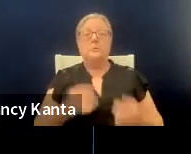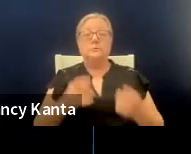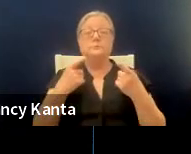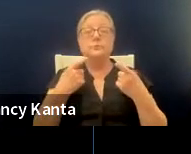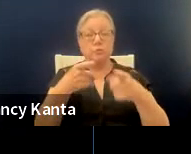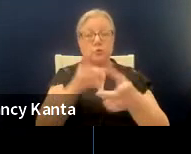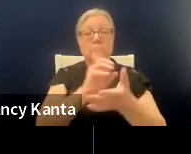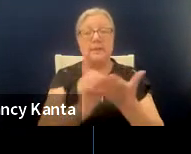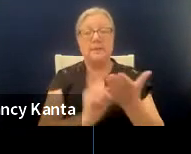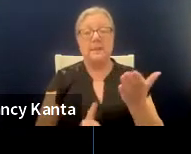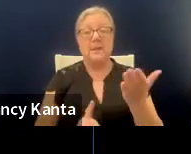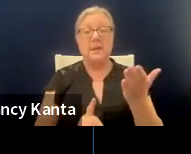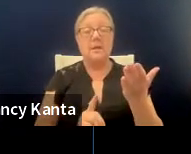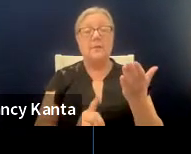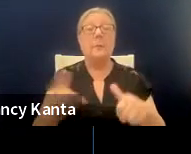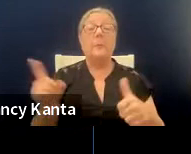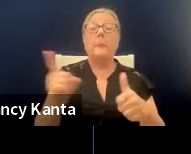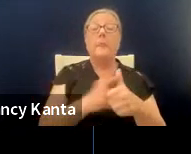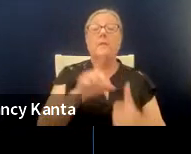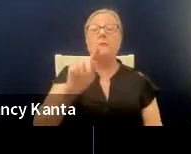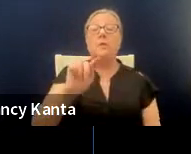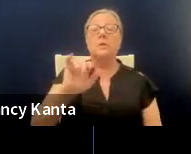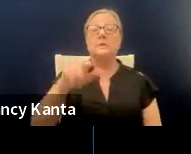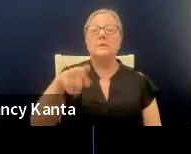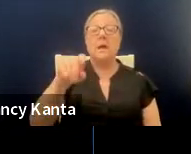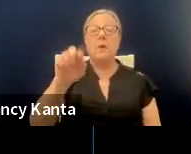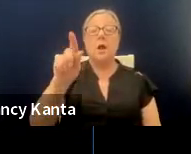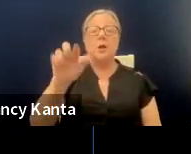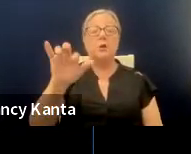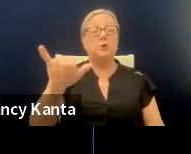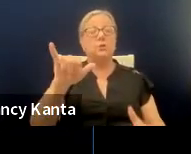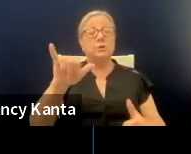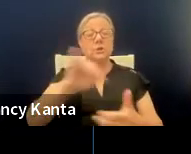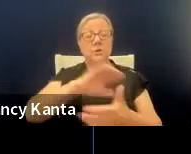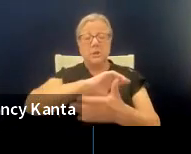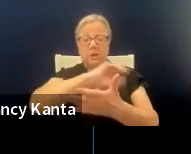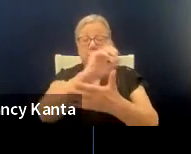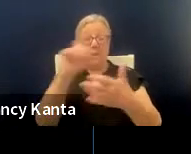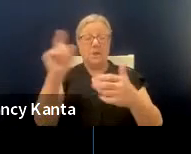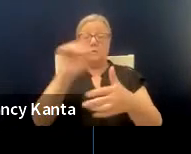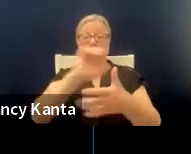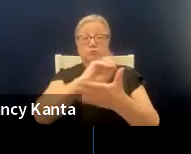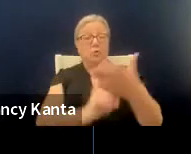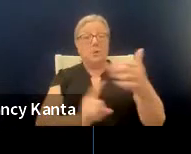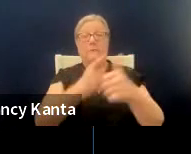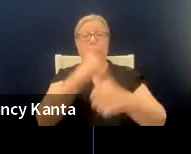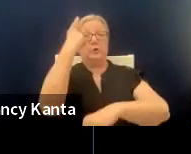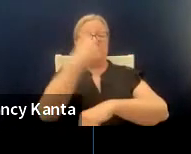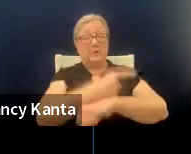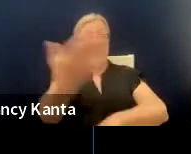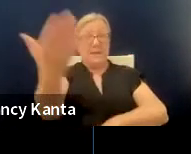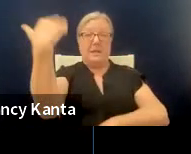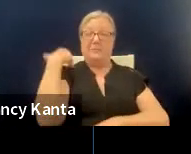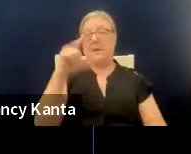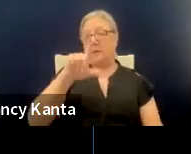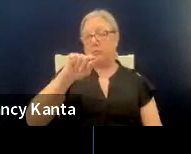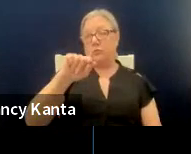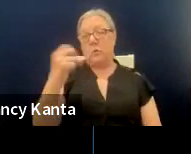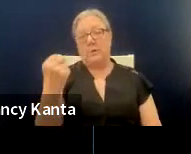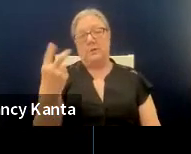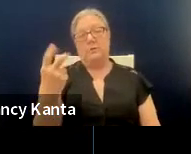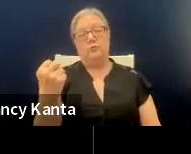The original typology was drawn on day one in the competition back on 2012, in this case a